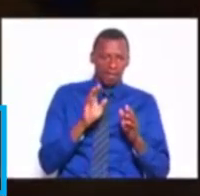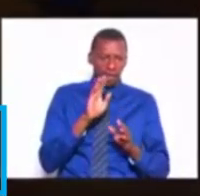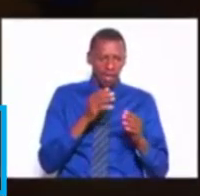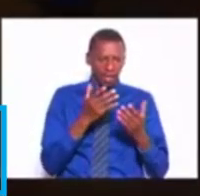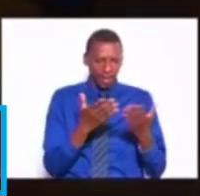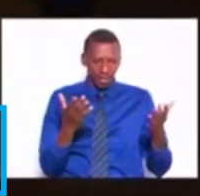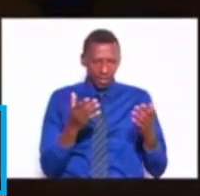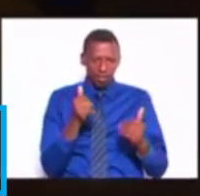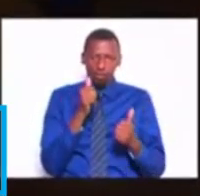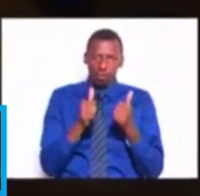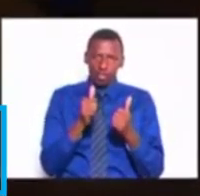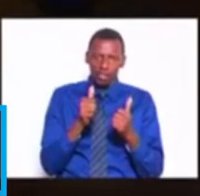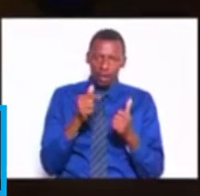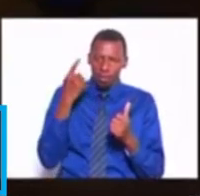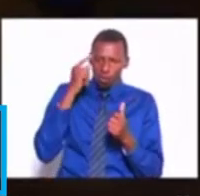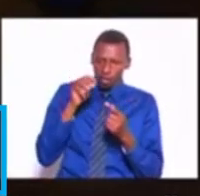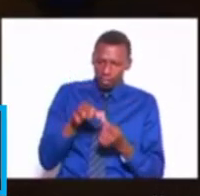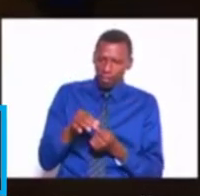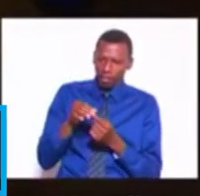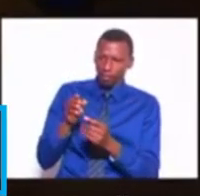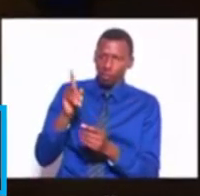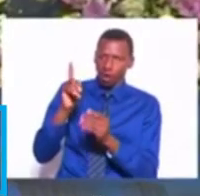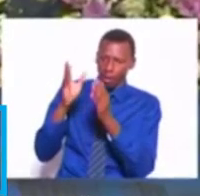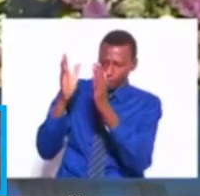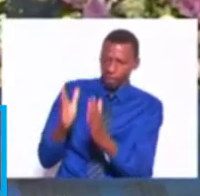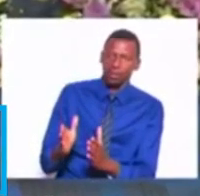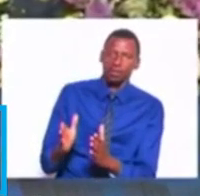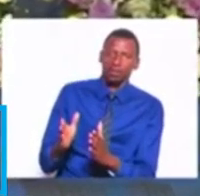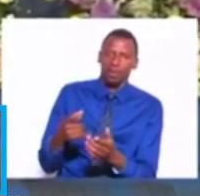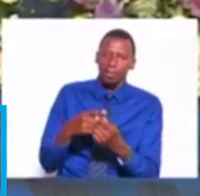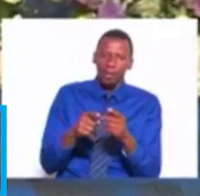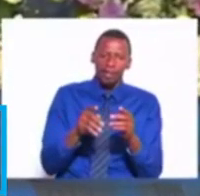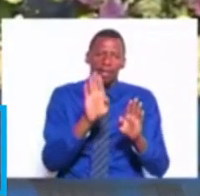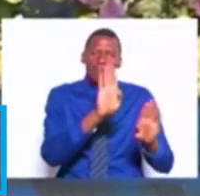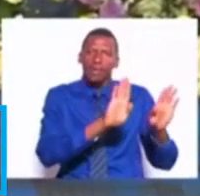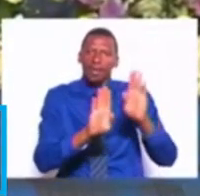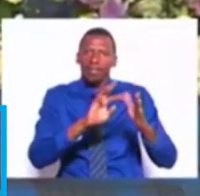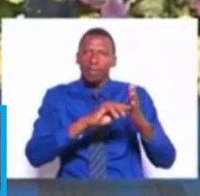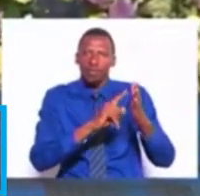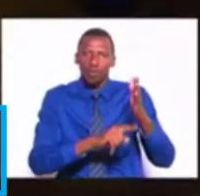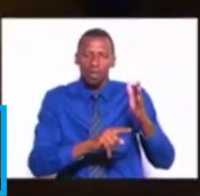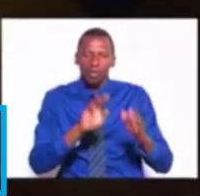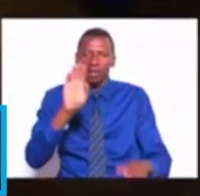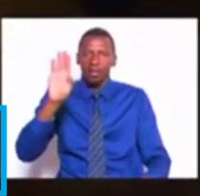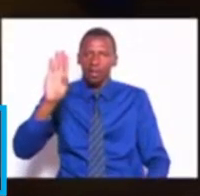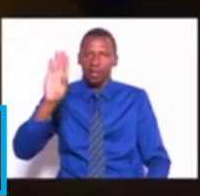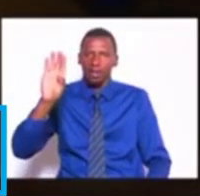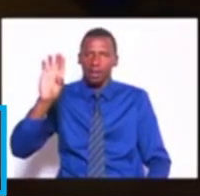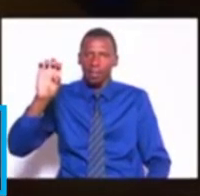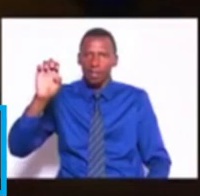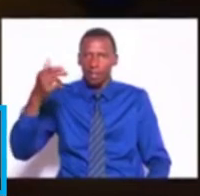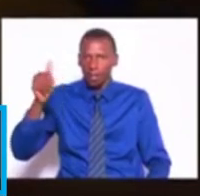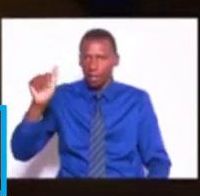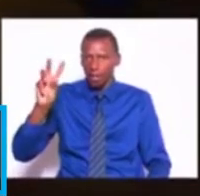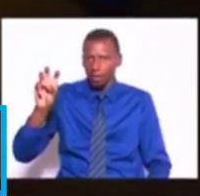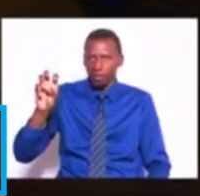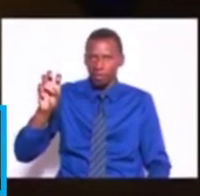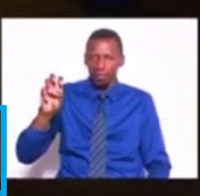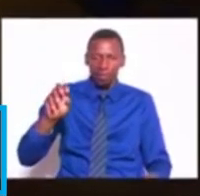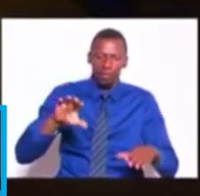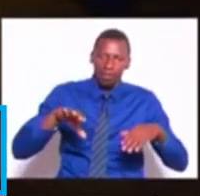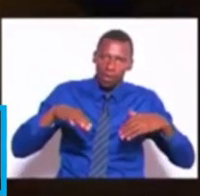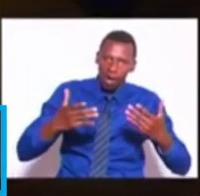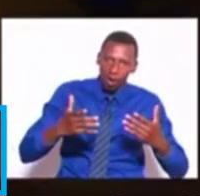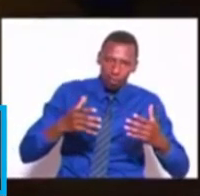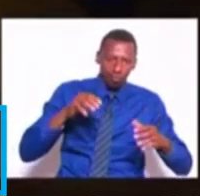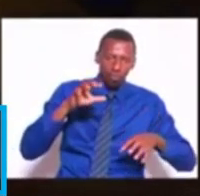distinctive to an individual. But what is behavior then? The way in which an animal or person